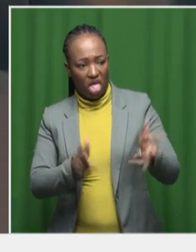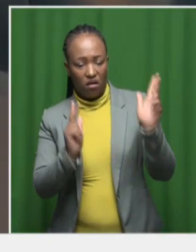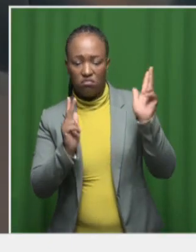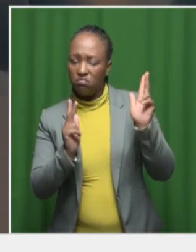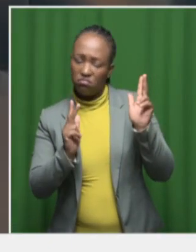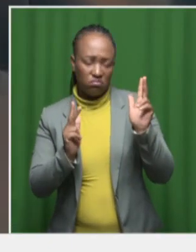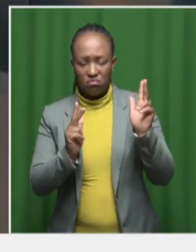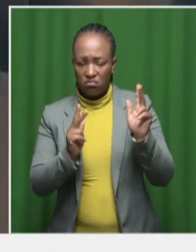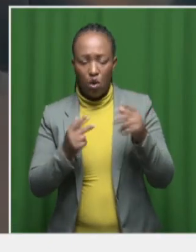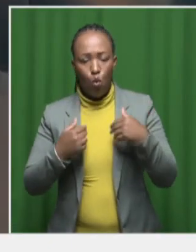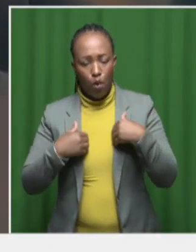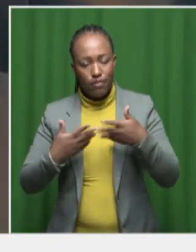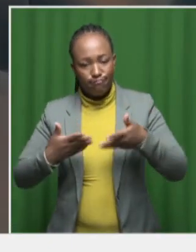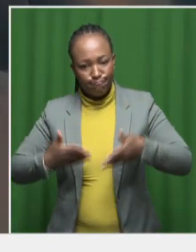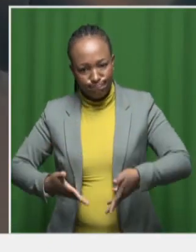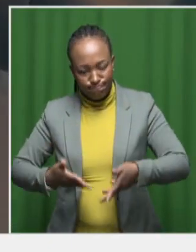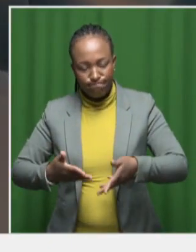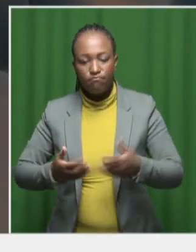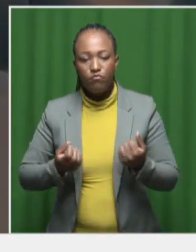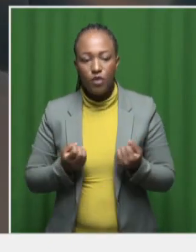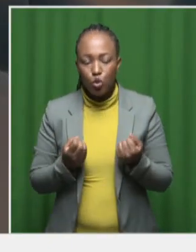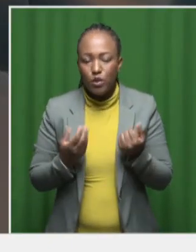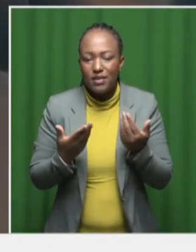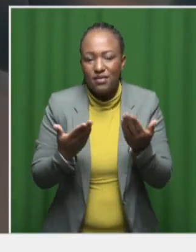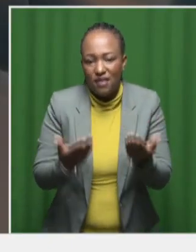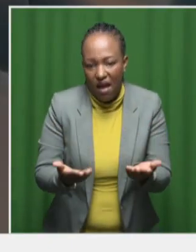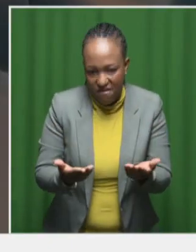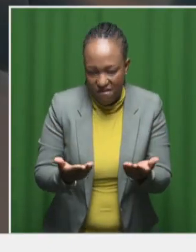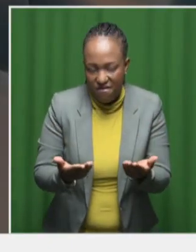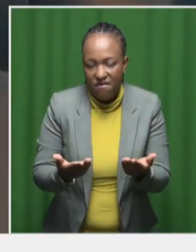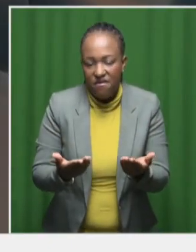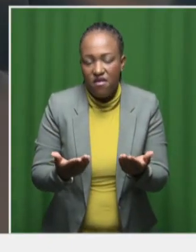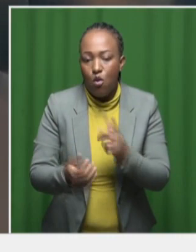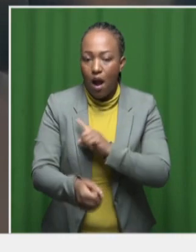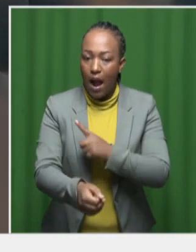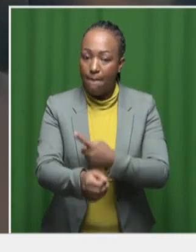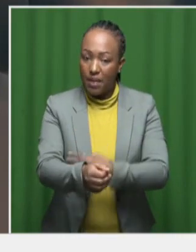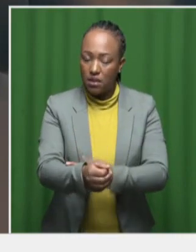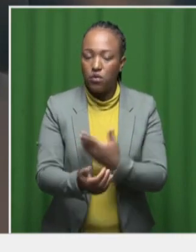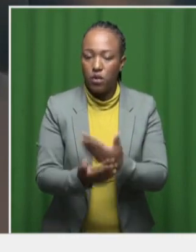We are here to serve our people with our capacity and capabilities to do so. We